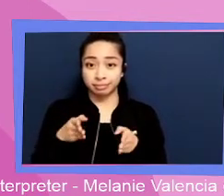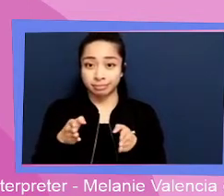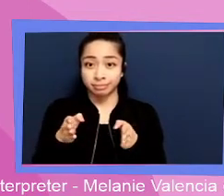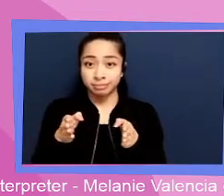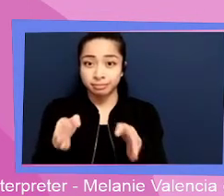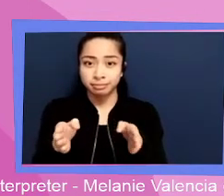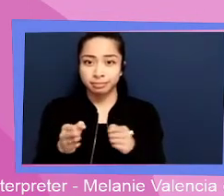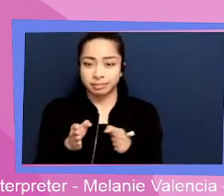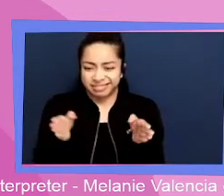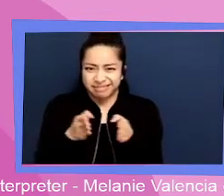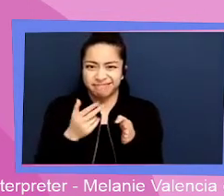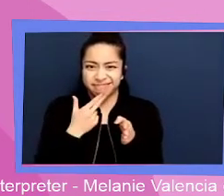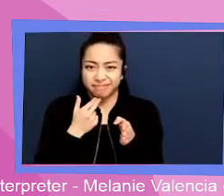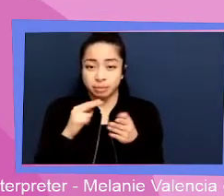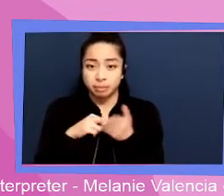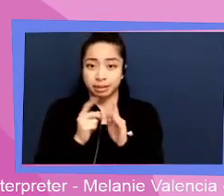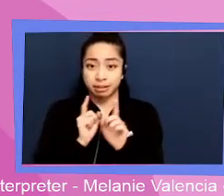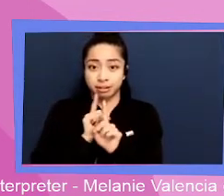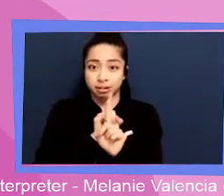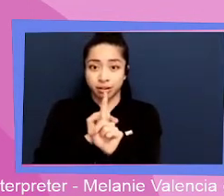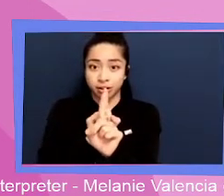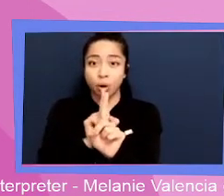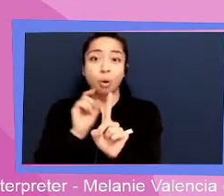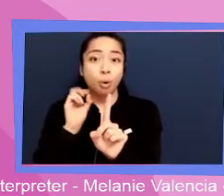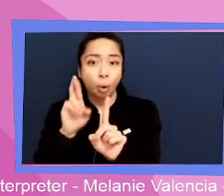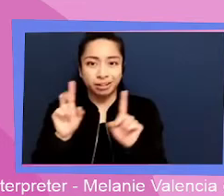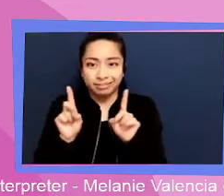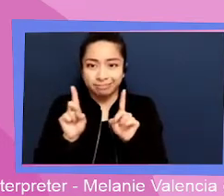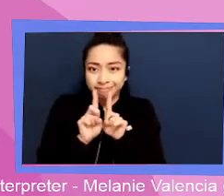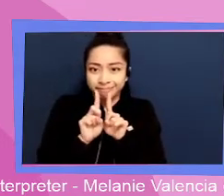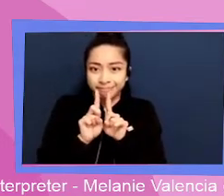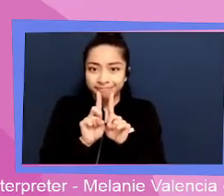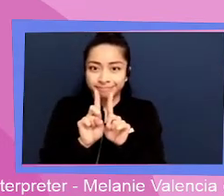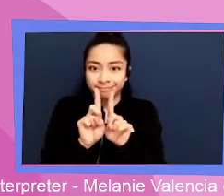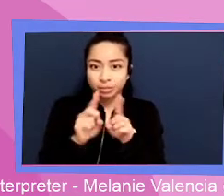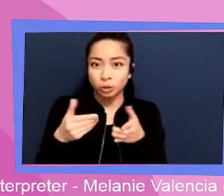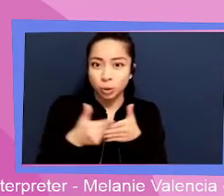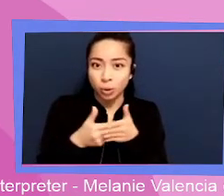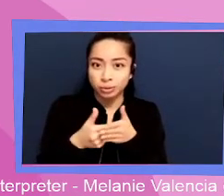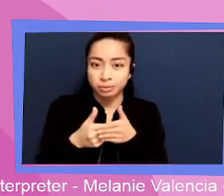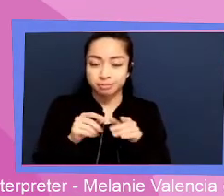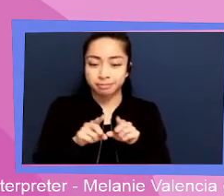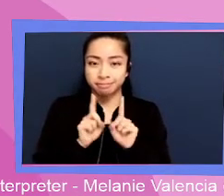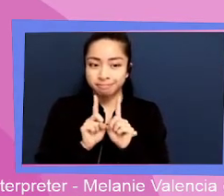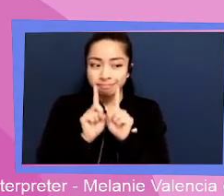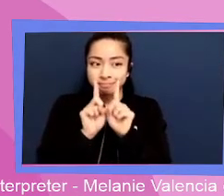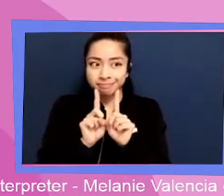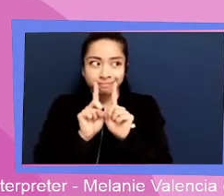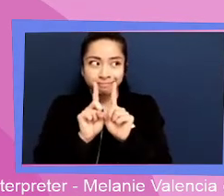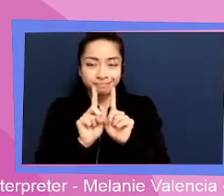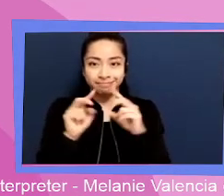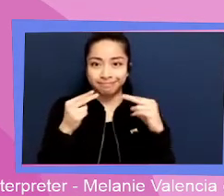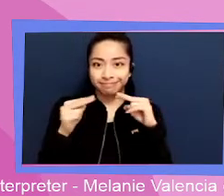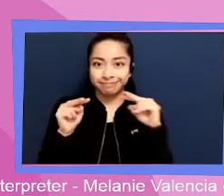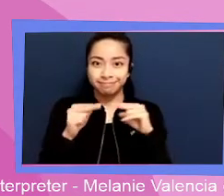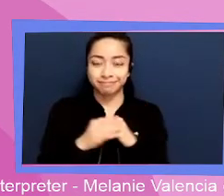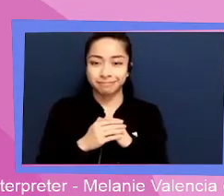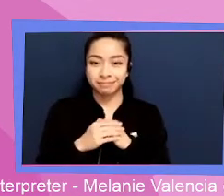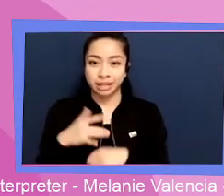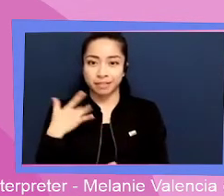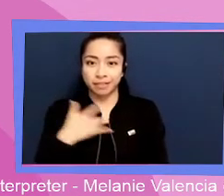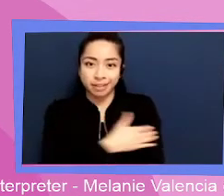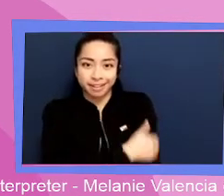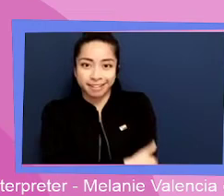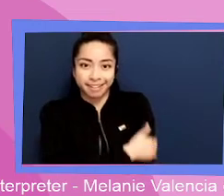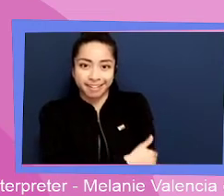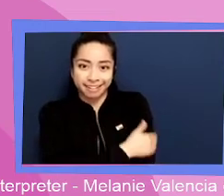other, or, as they were, close enough that with every other step, Deanna felt Jamie's arm graze her own. It was